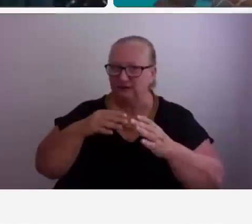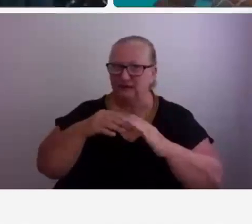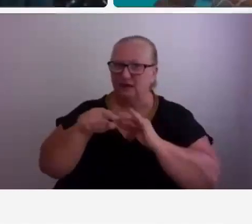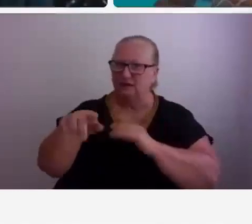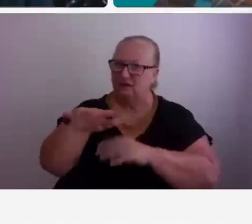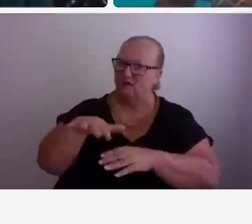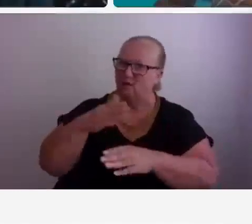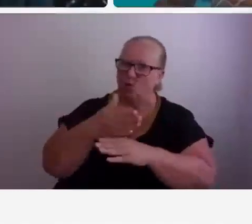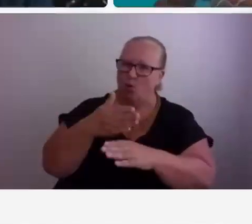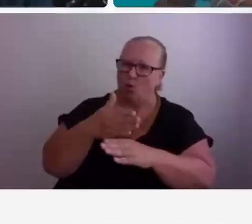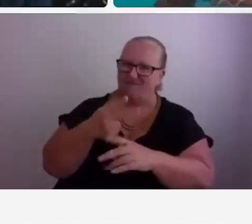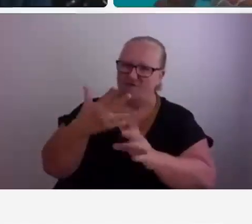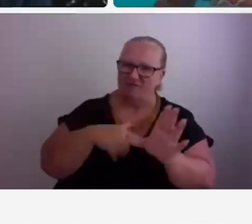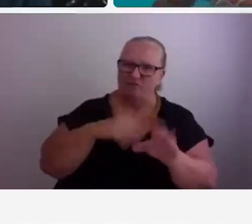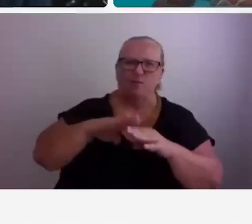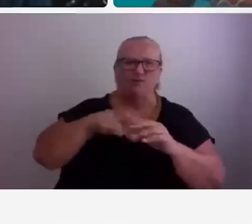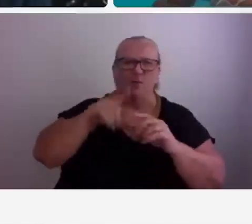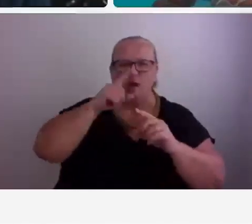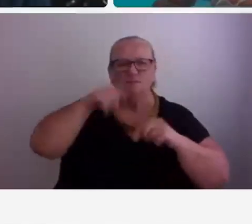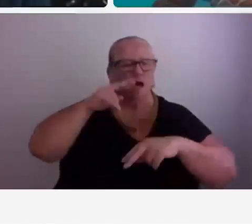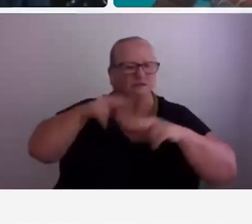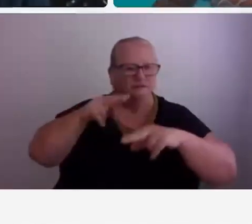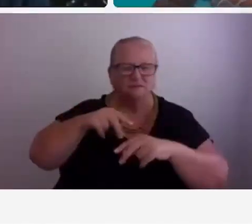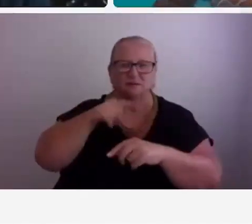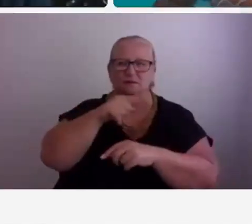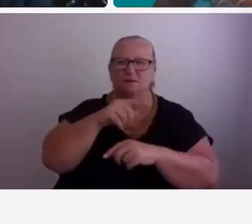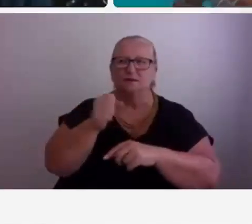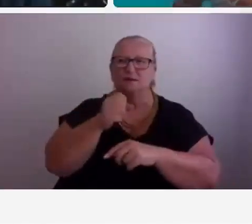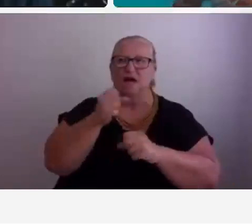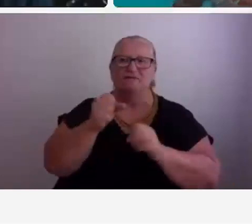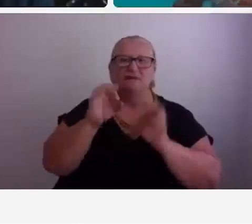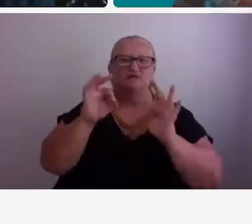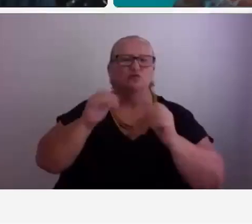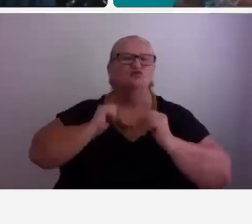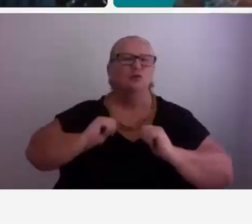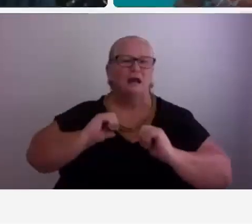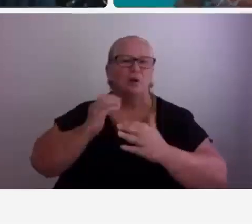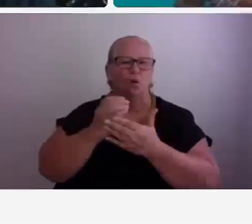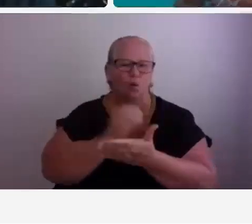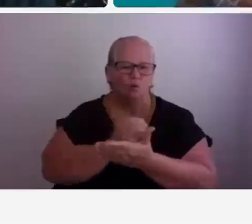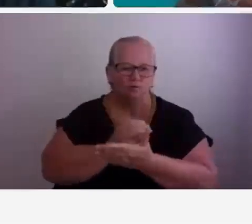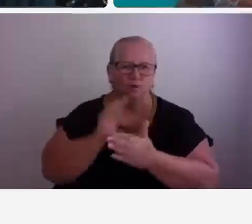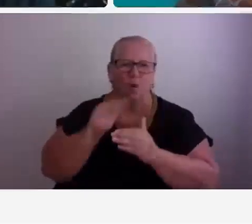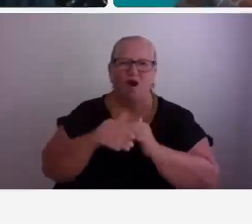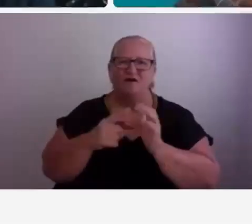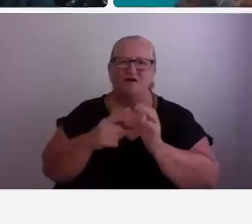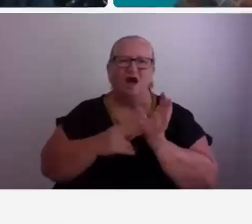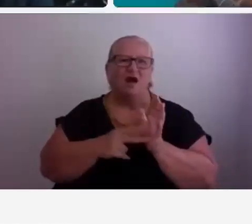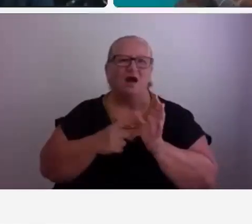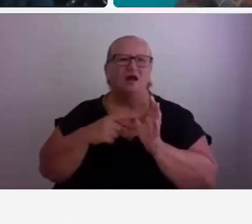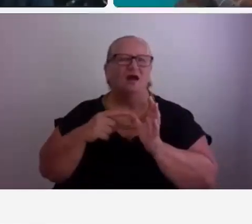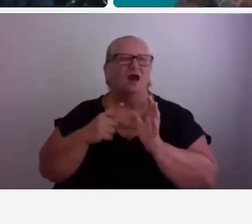undertake assessments. They sit a training course around ANAC